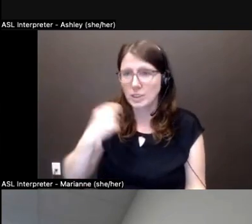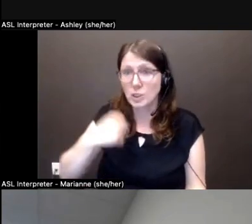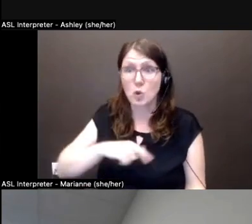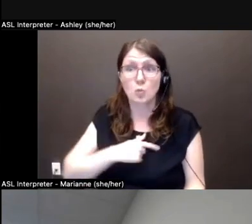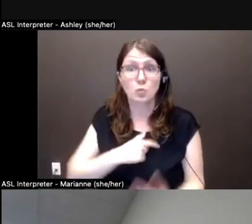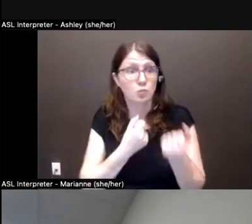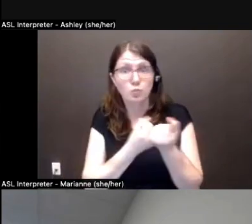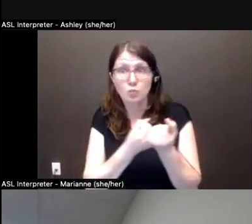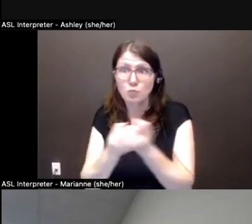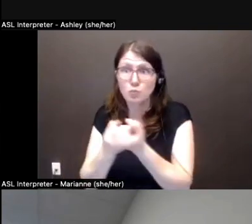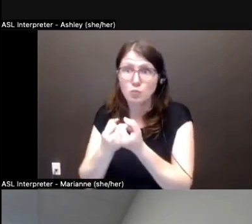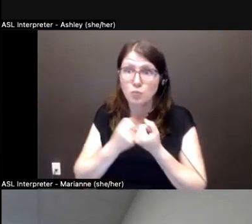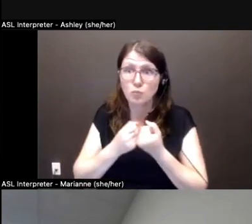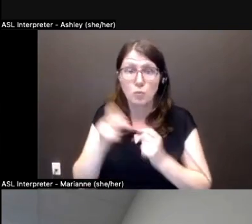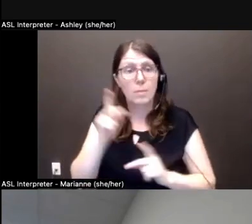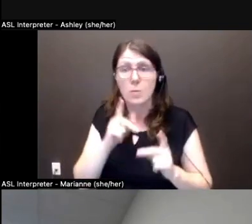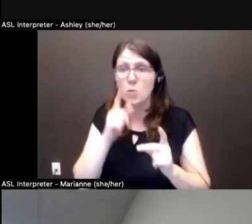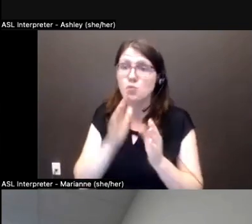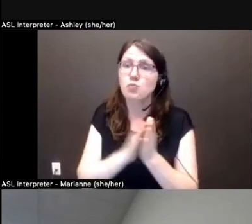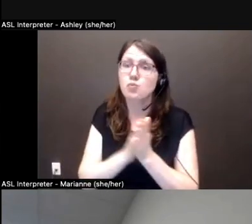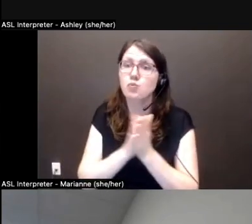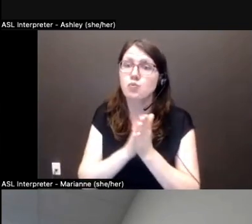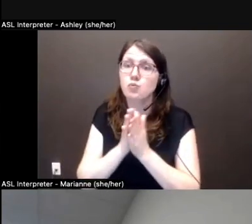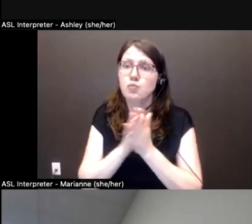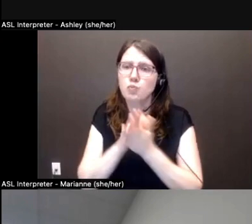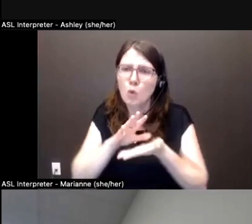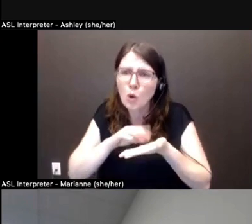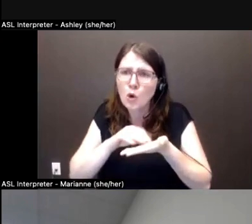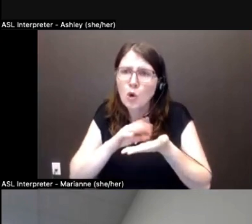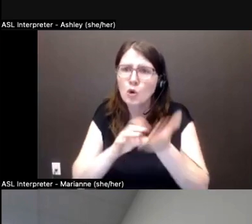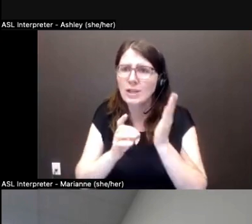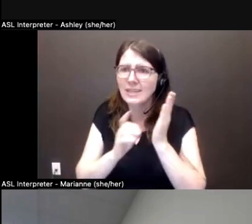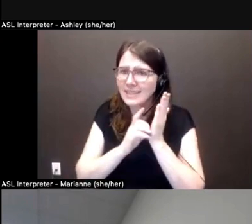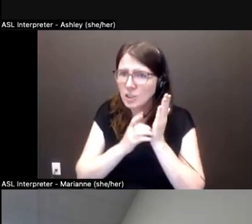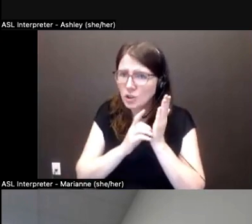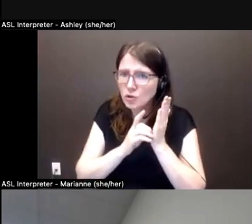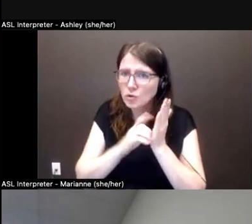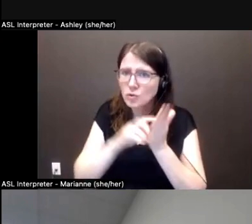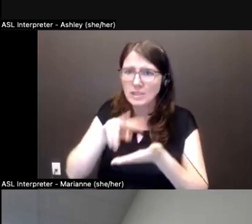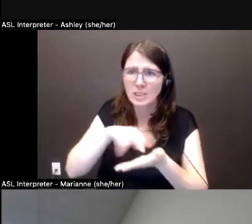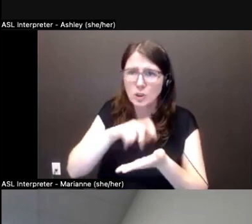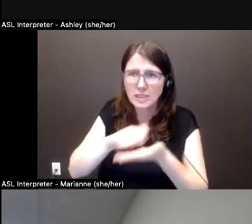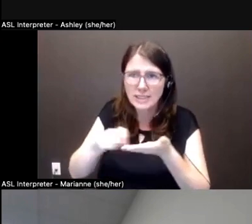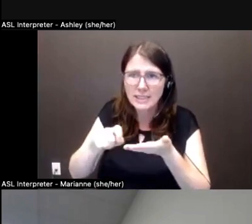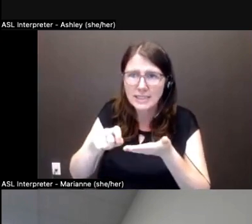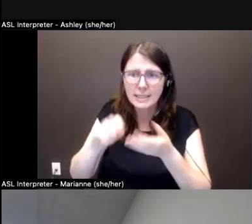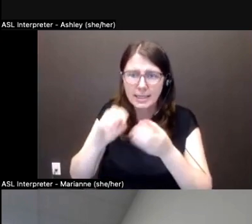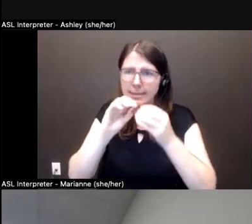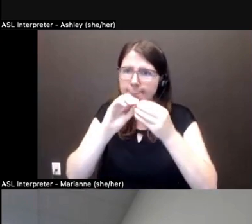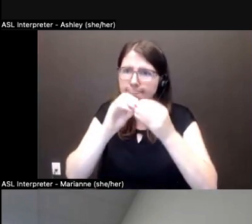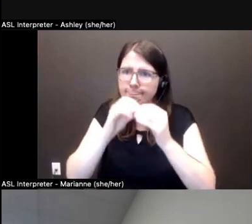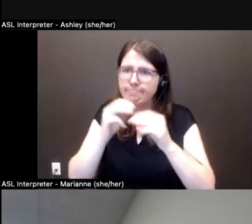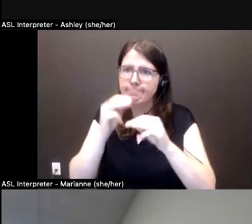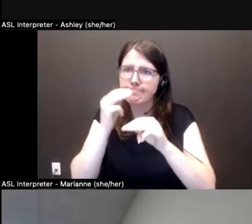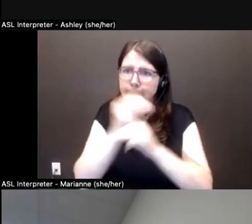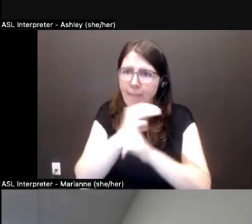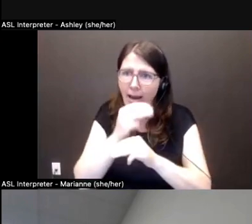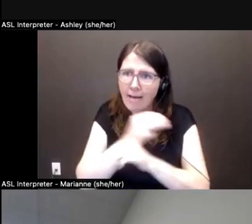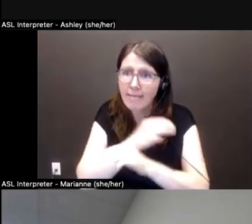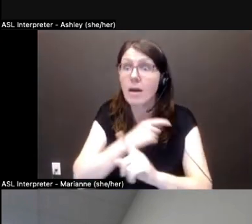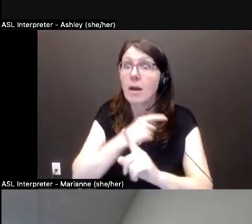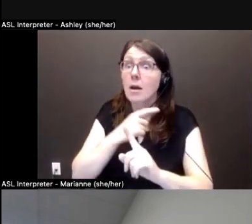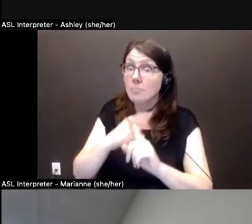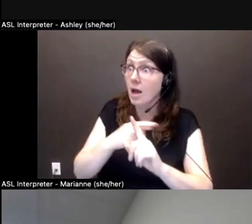literacy, and numeracy. Plus, we have digital literacy for senior. Also, we